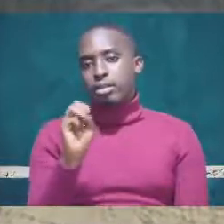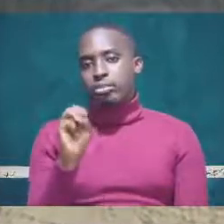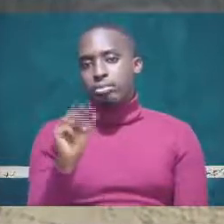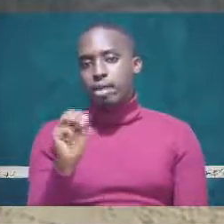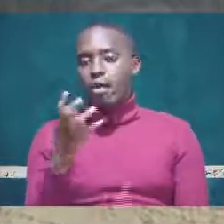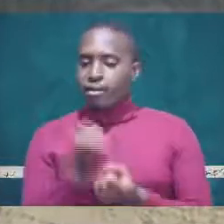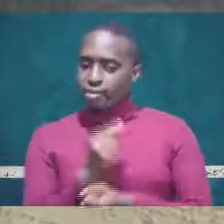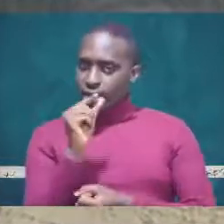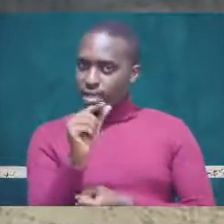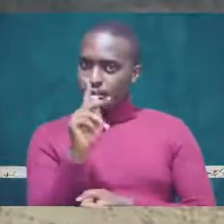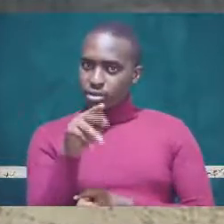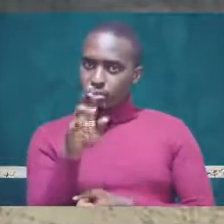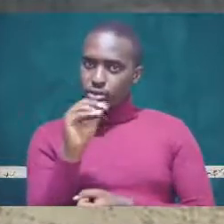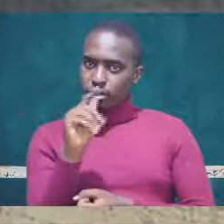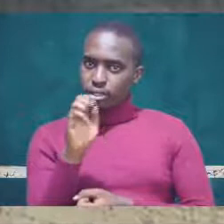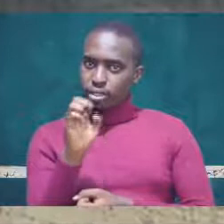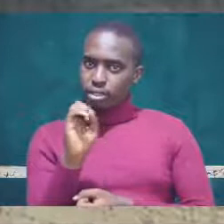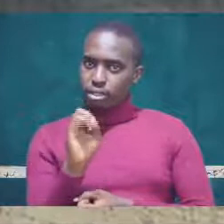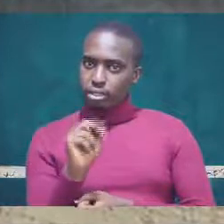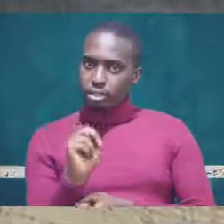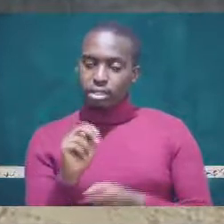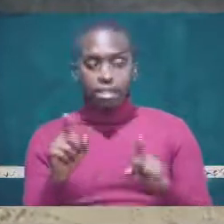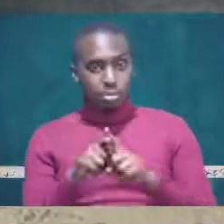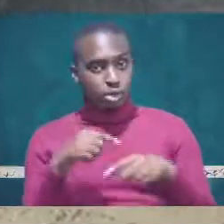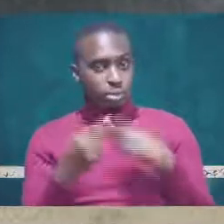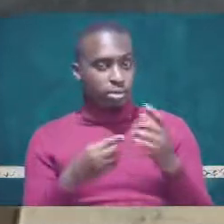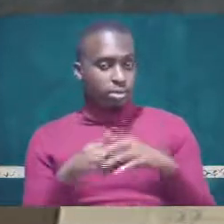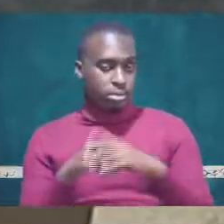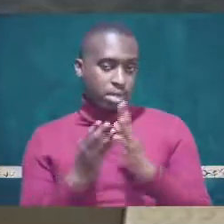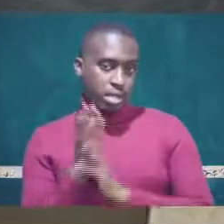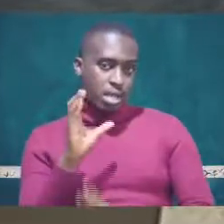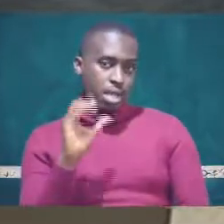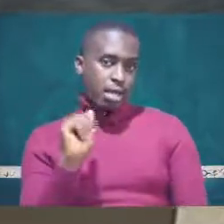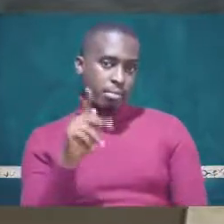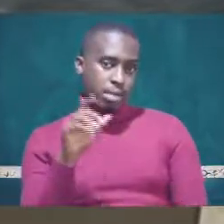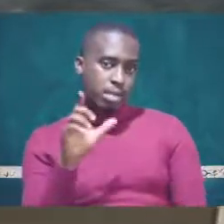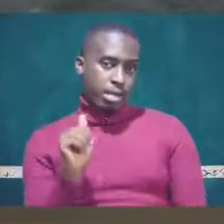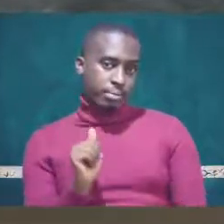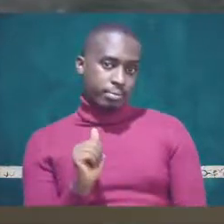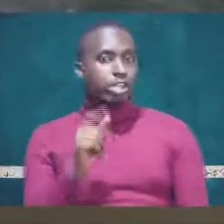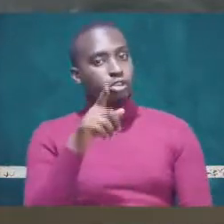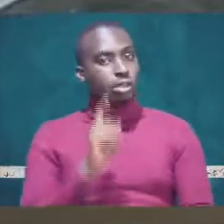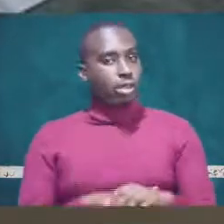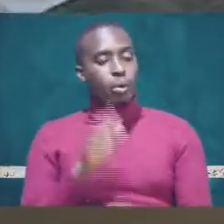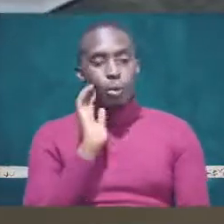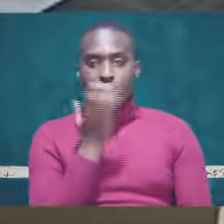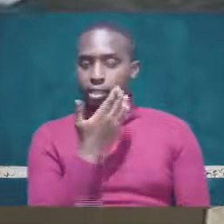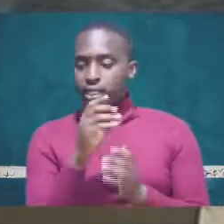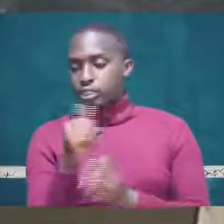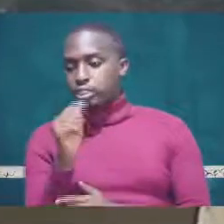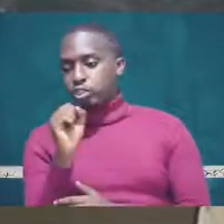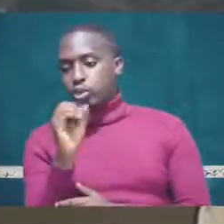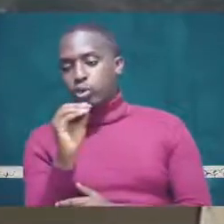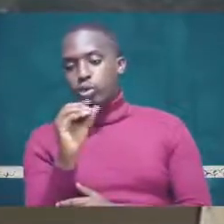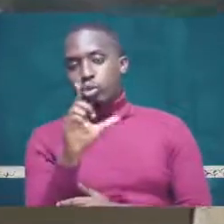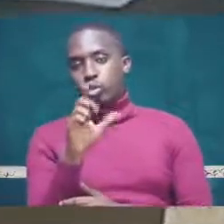proteins, because that tissue fluid, because I said as it is moving through the capillary wall, the water and other solute will just